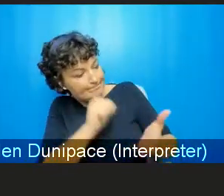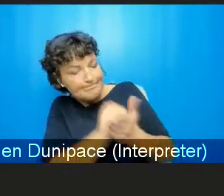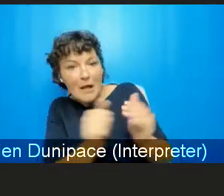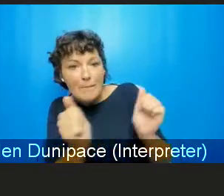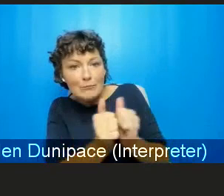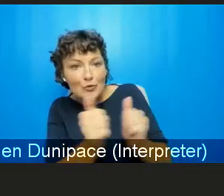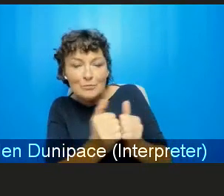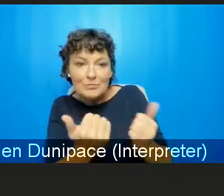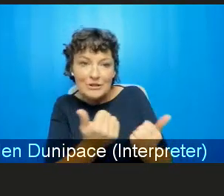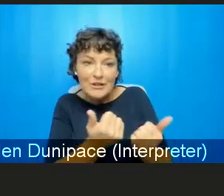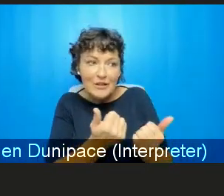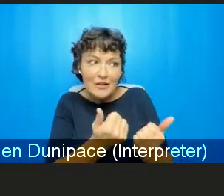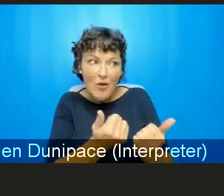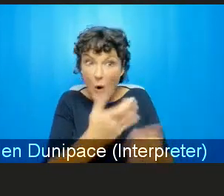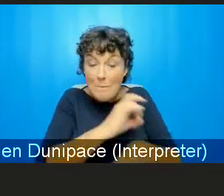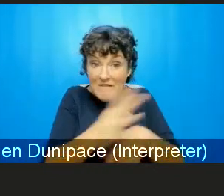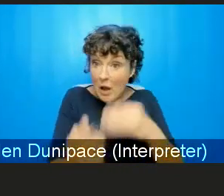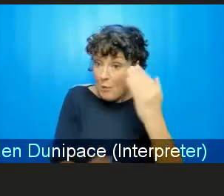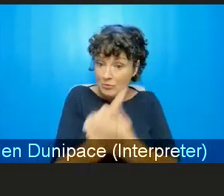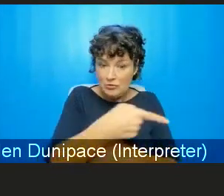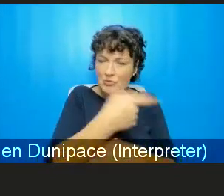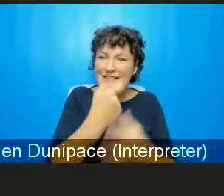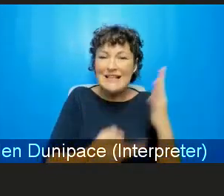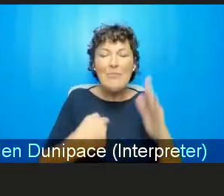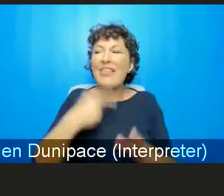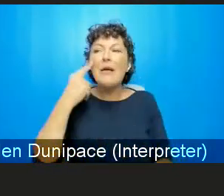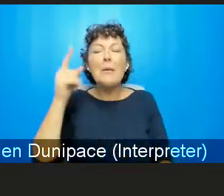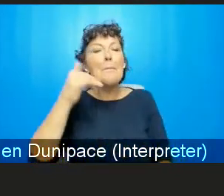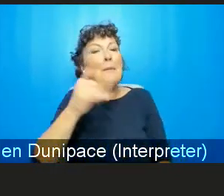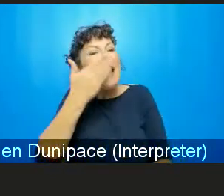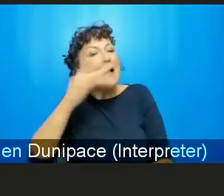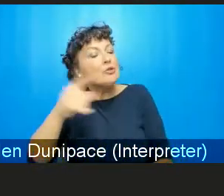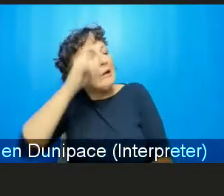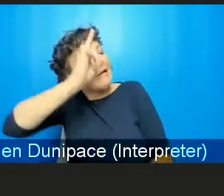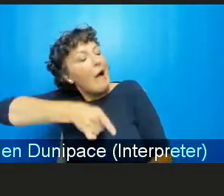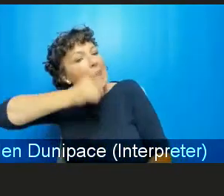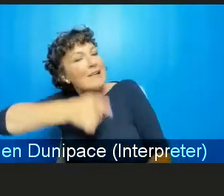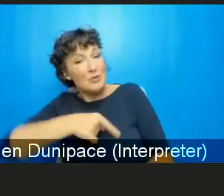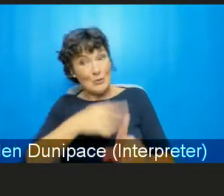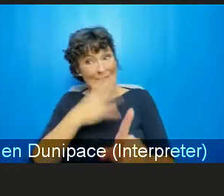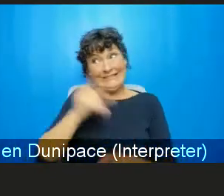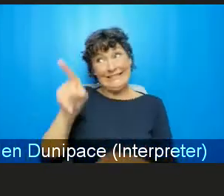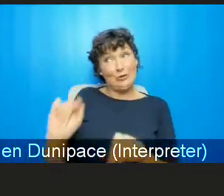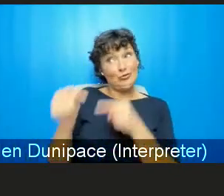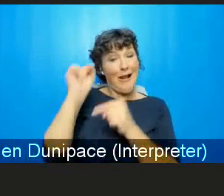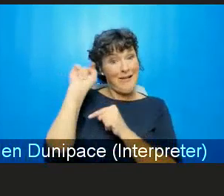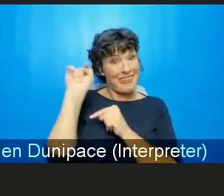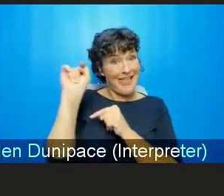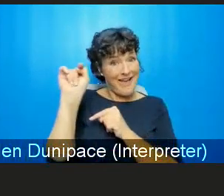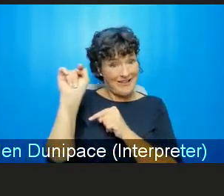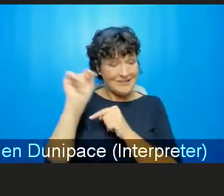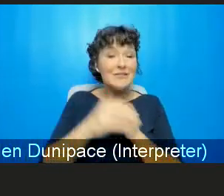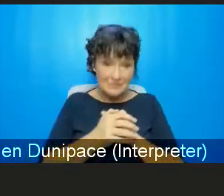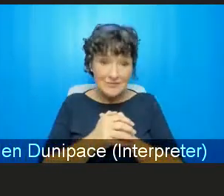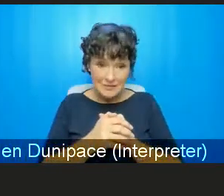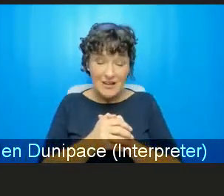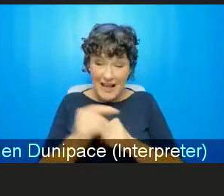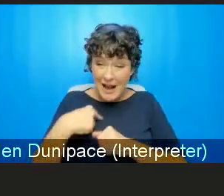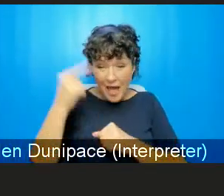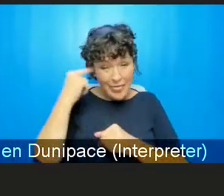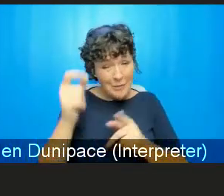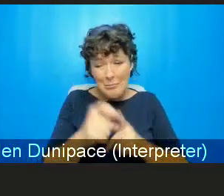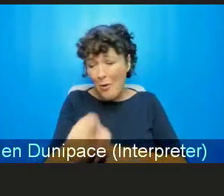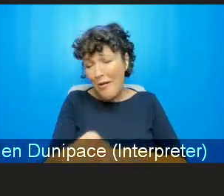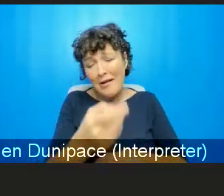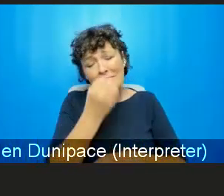progression opportunities accessible to disabled people. So that needs to be that needs to be addressed. And I think Paula's given